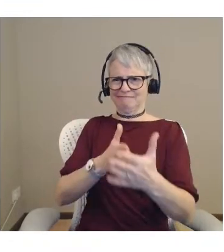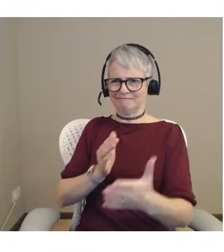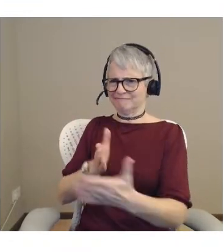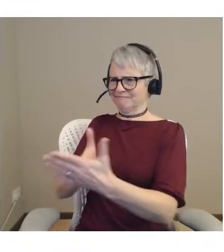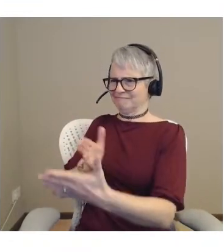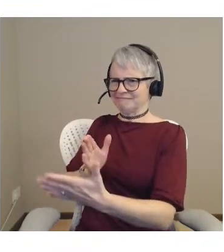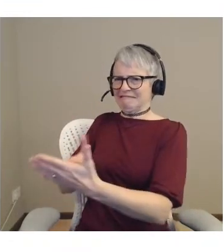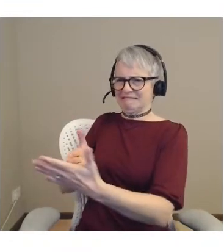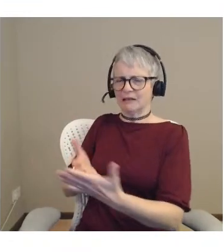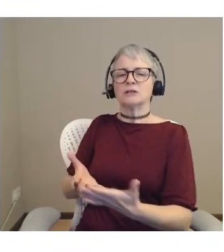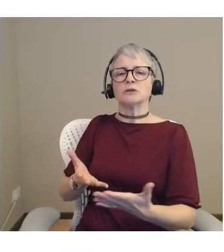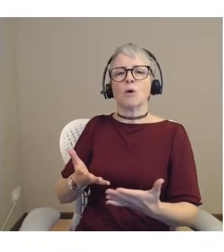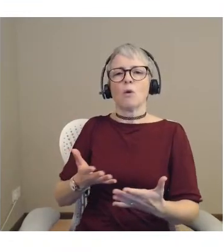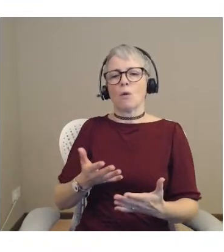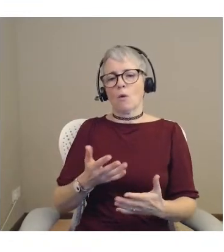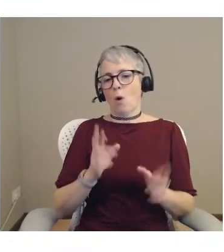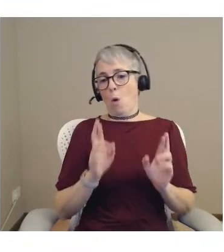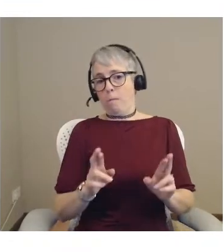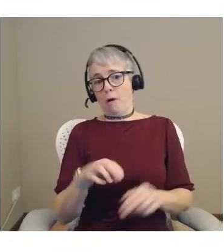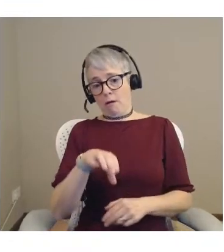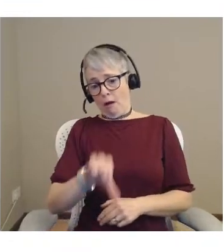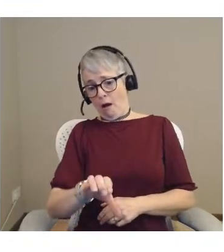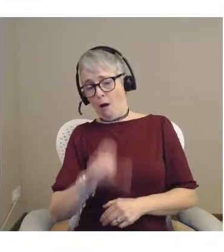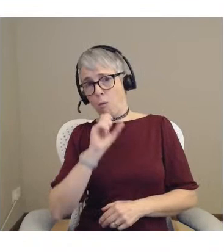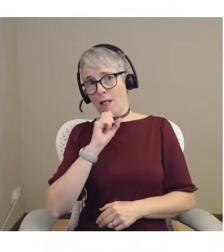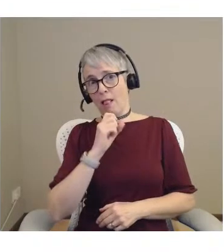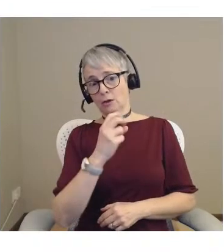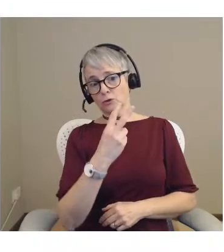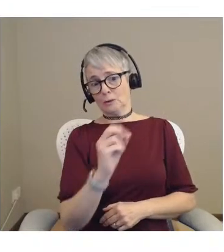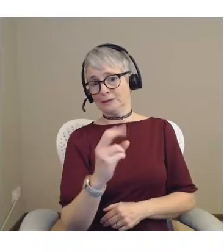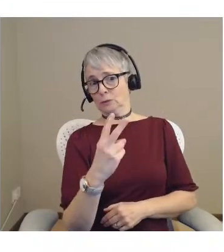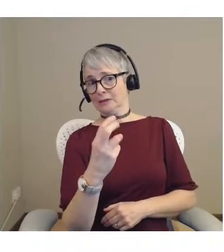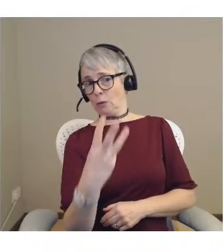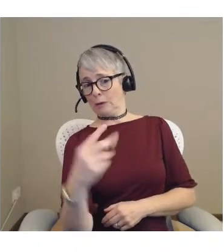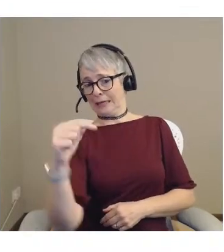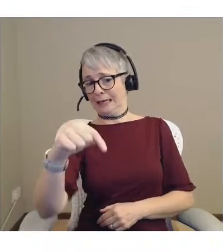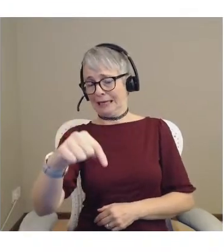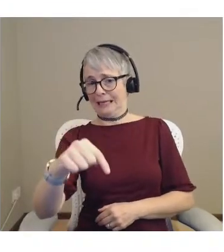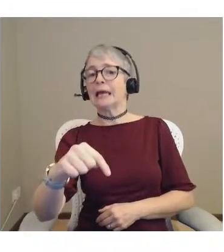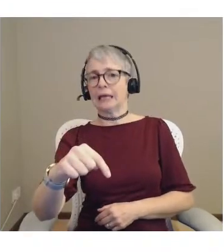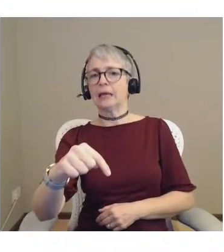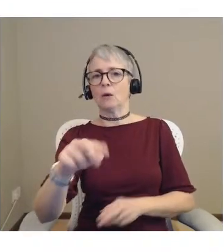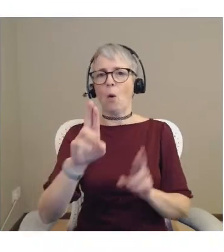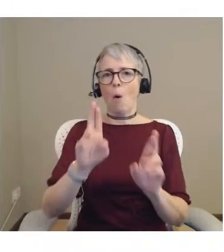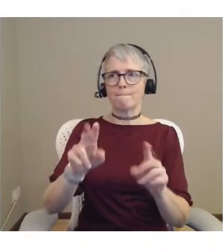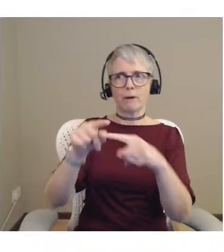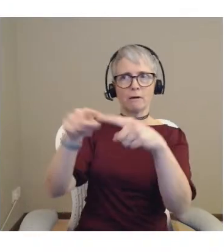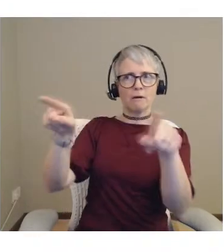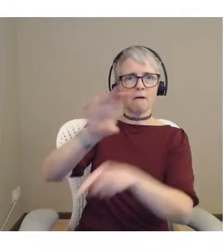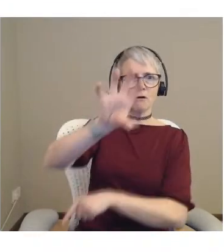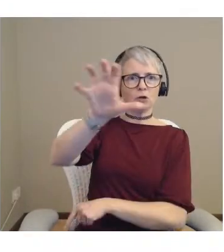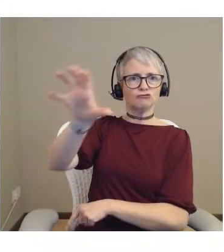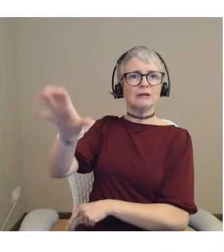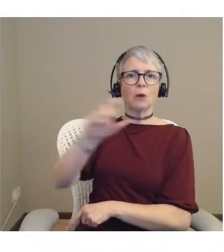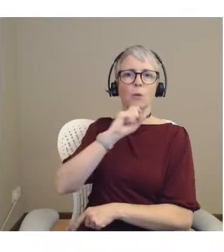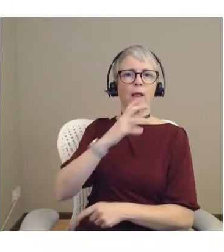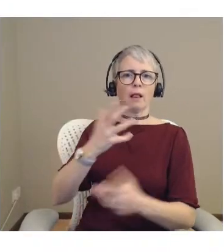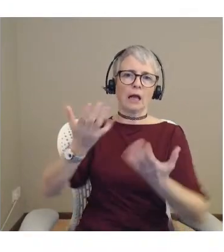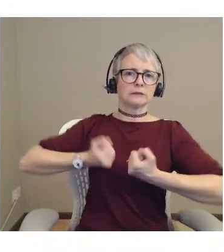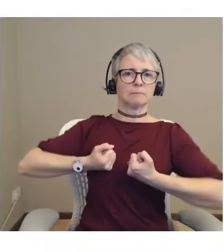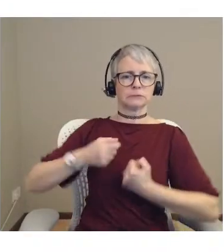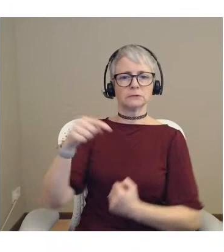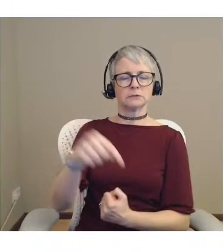2023, we hope that the countries will adopt with a strong legal basis a way to